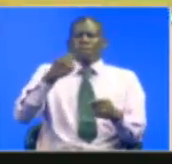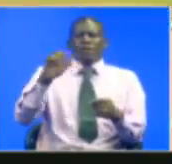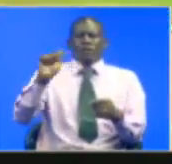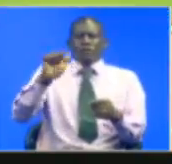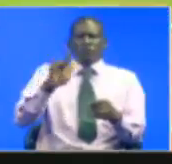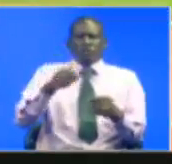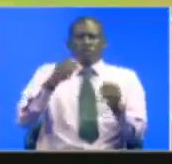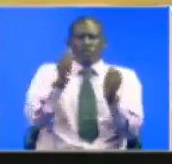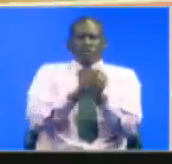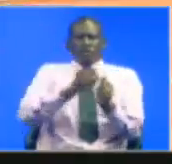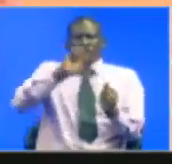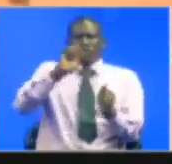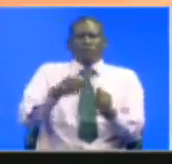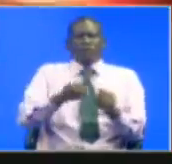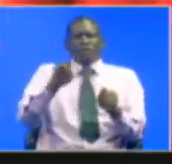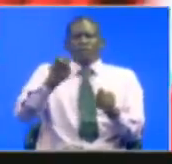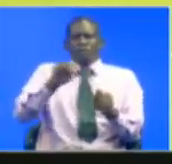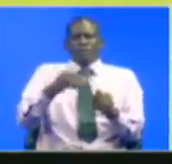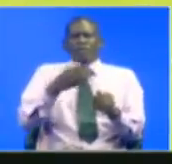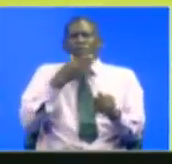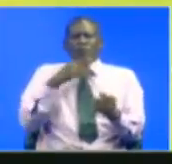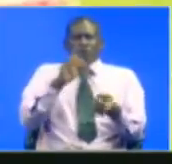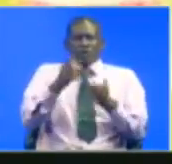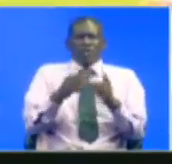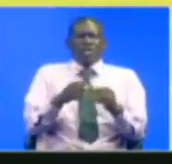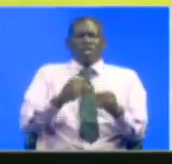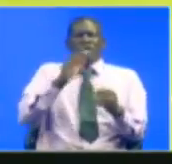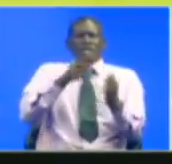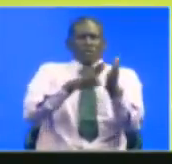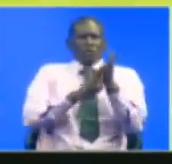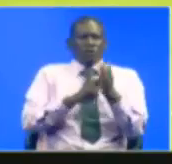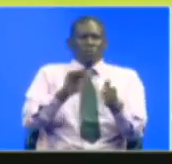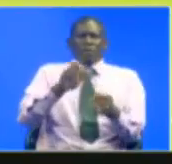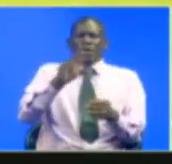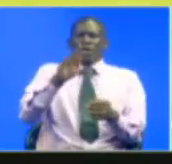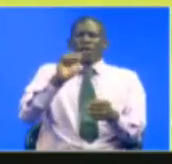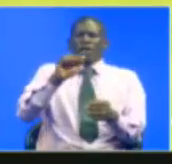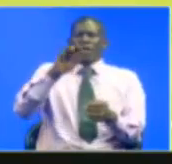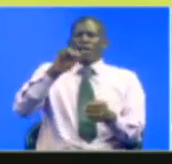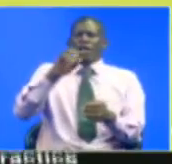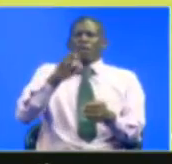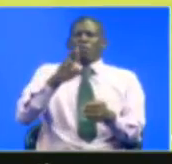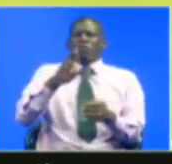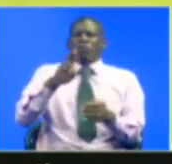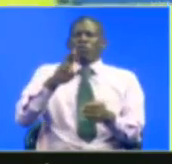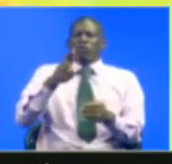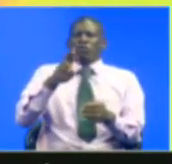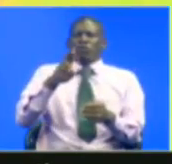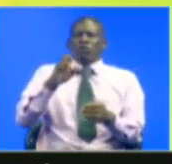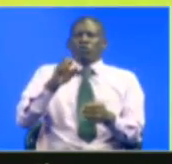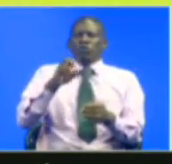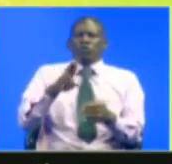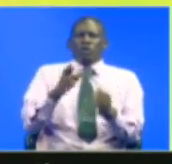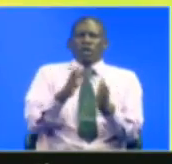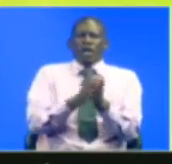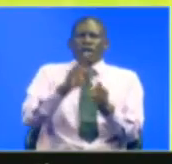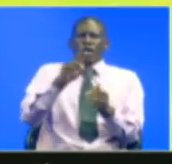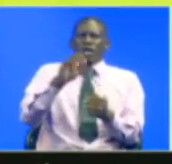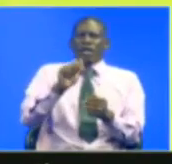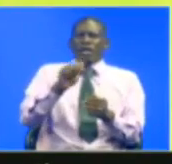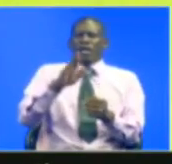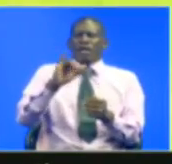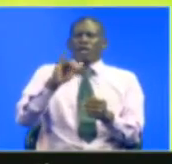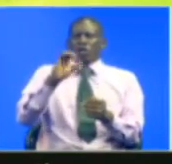will be represented by 2015 world silver medalist Geoffrey Kamoror, Bedon Karoki and Paul Tanui. Kamoror won in a time